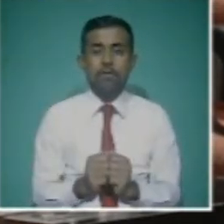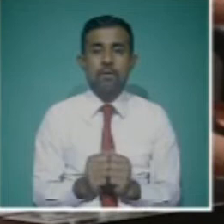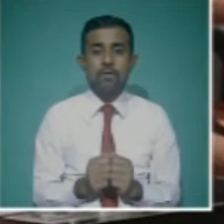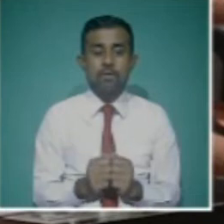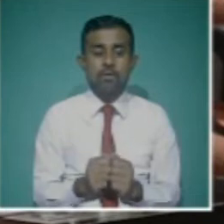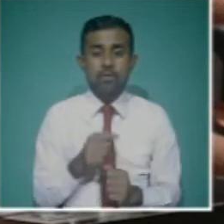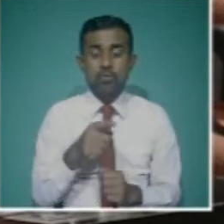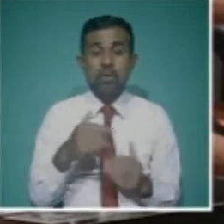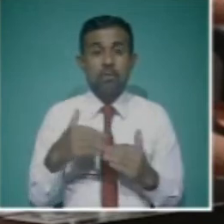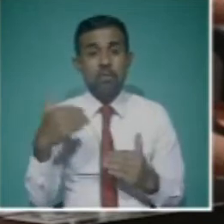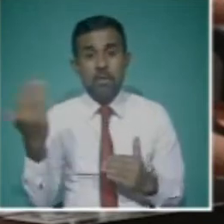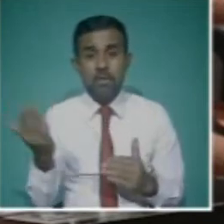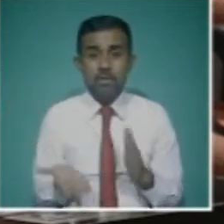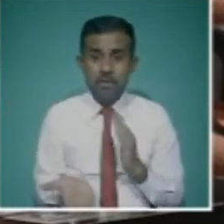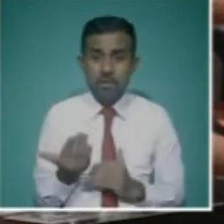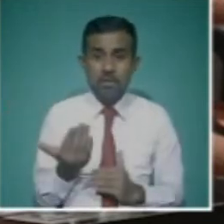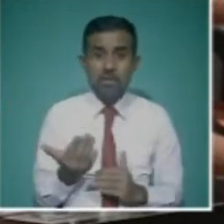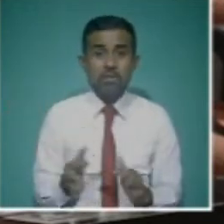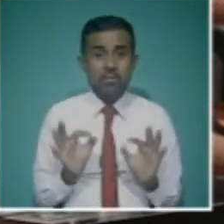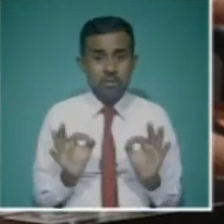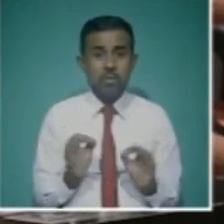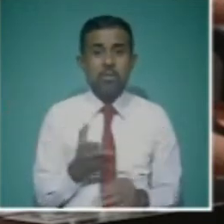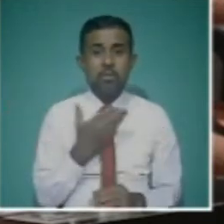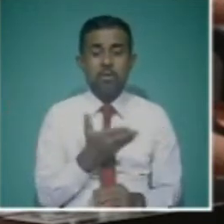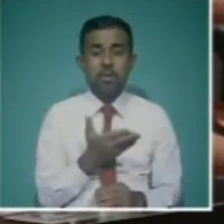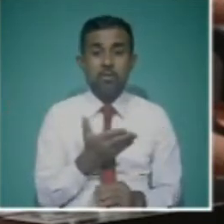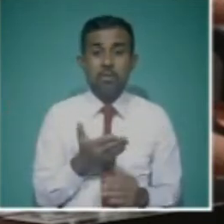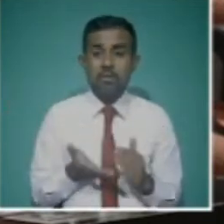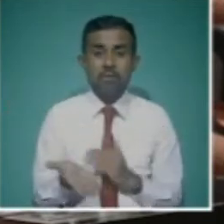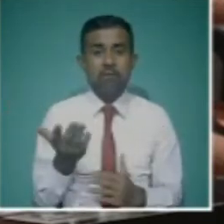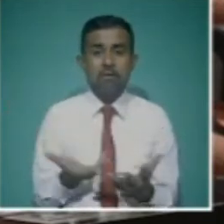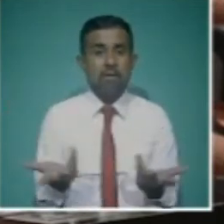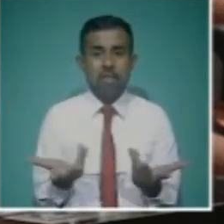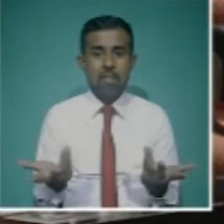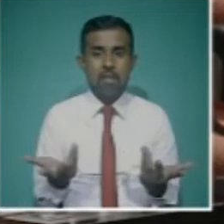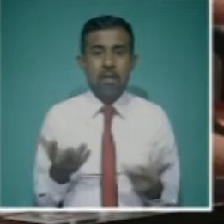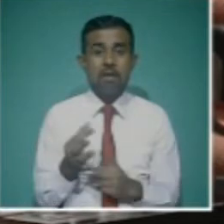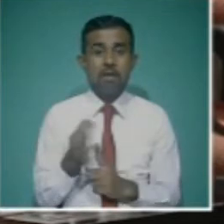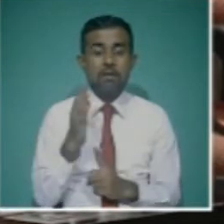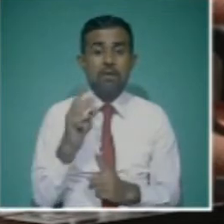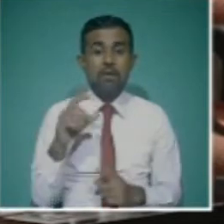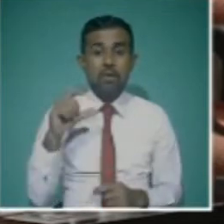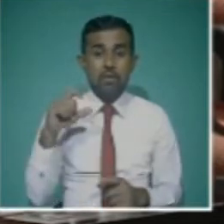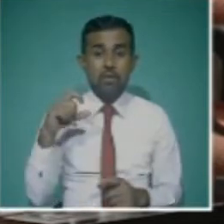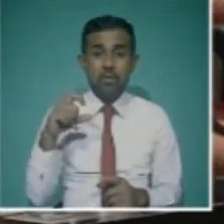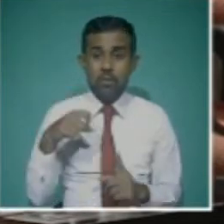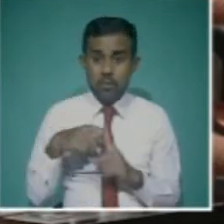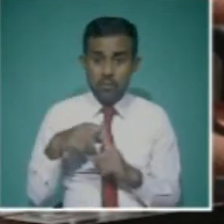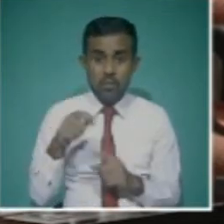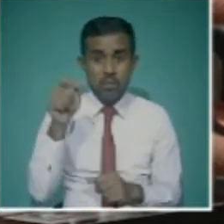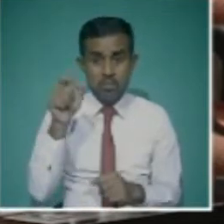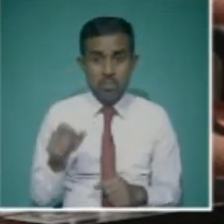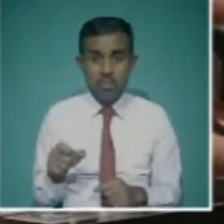well. But they didn't. President Kumaranthunga was probably the first president who openly spoke